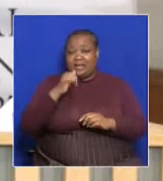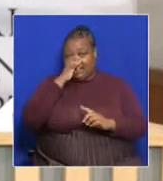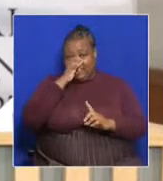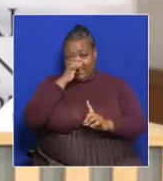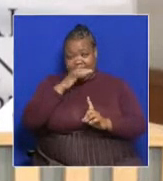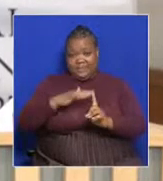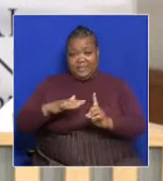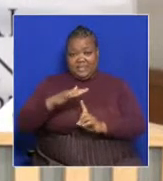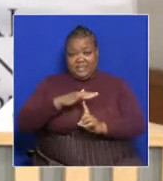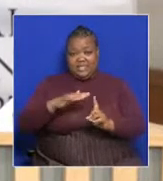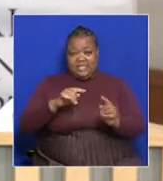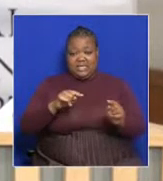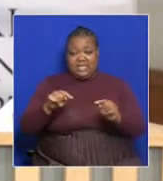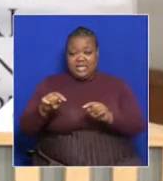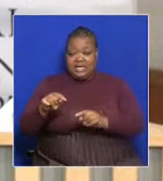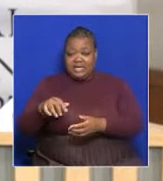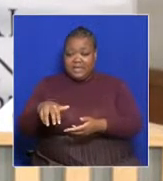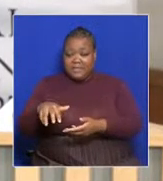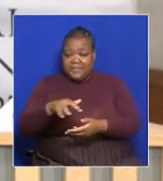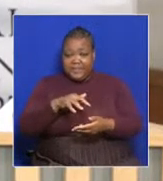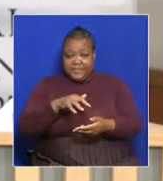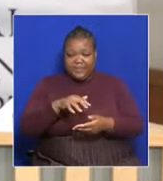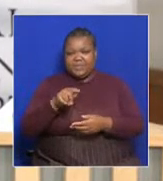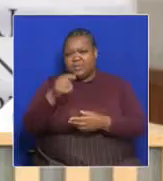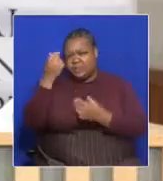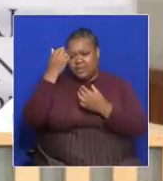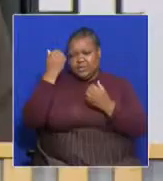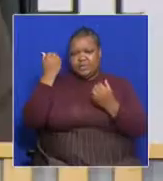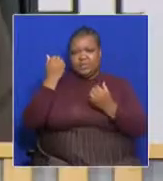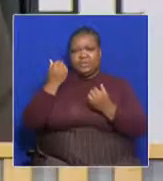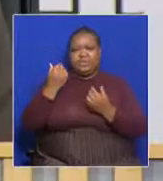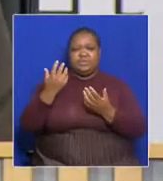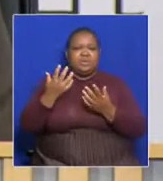you don't know whether they would have been able to uplift any in this instance.